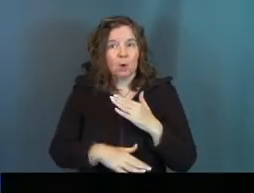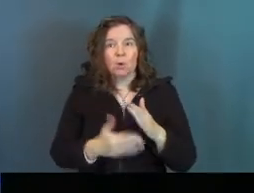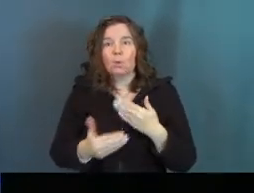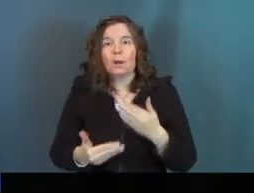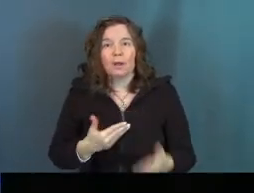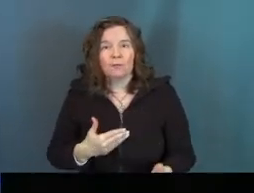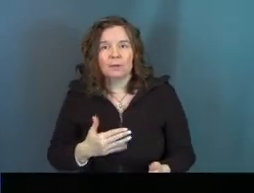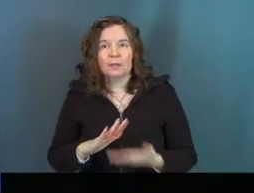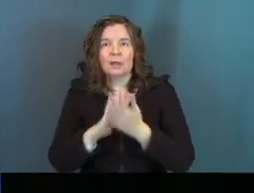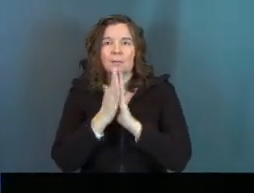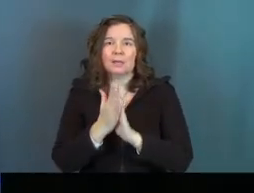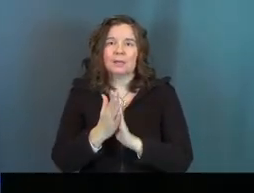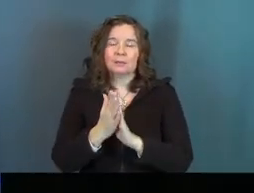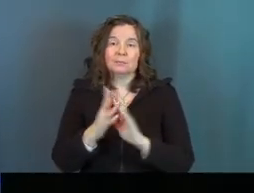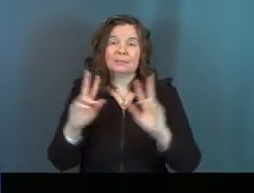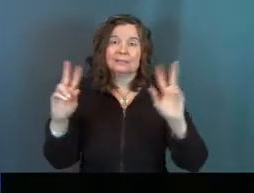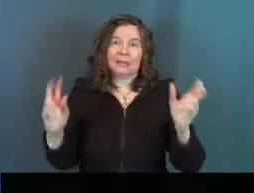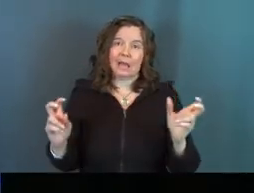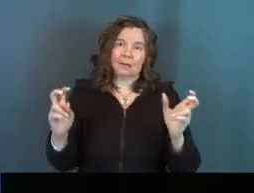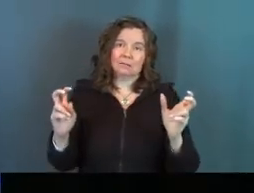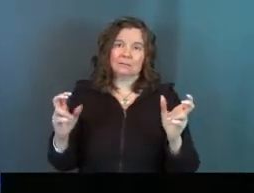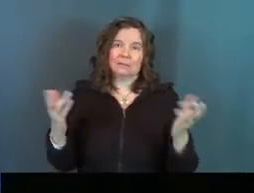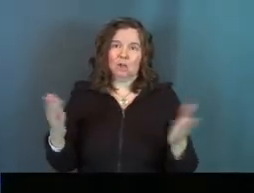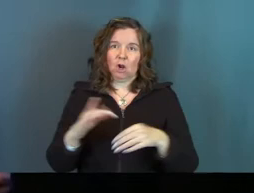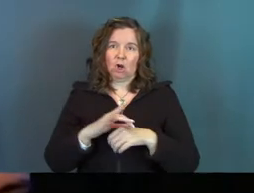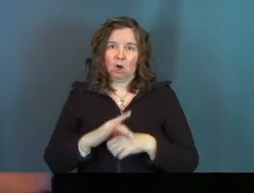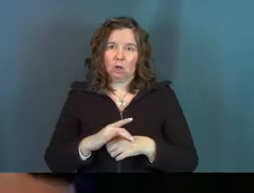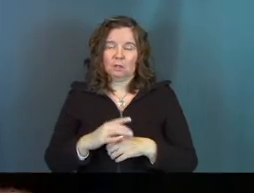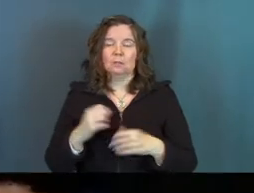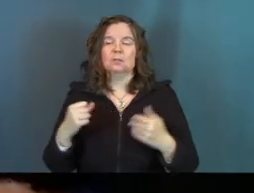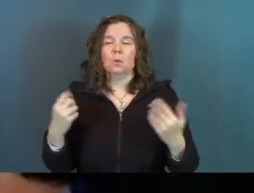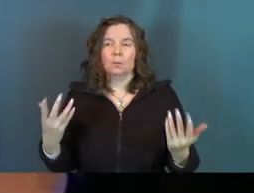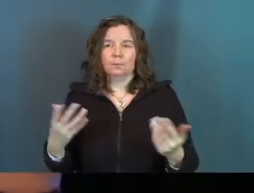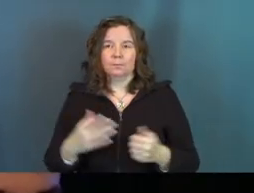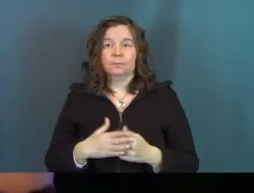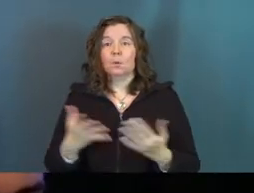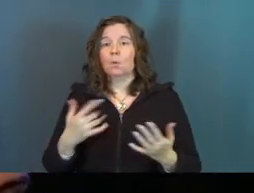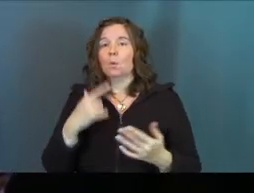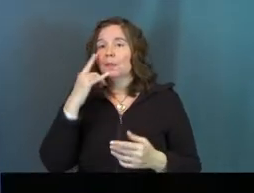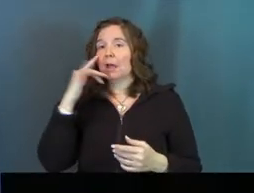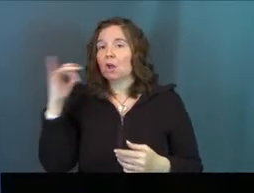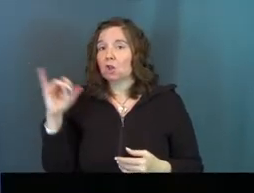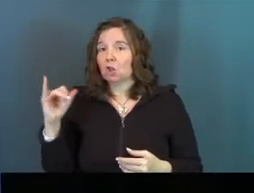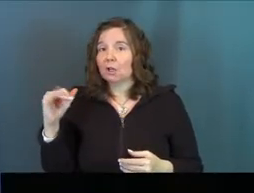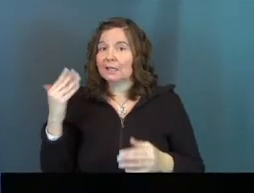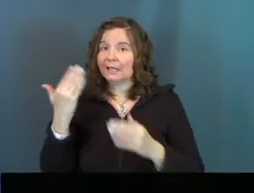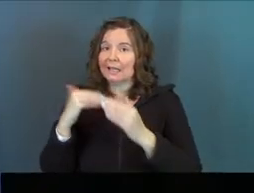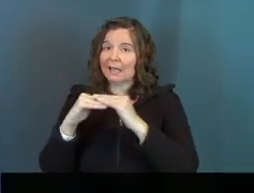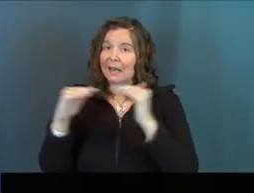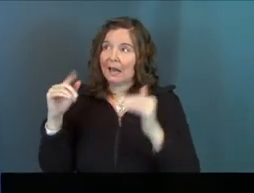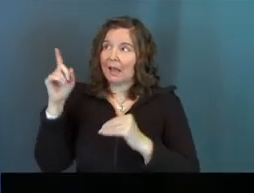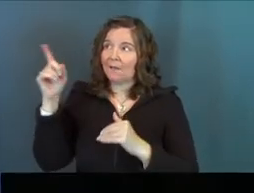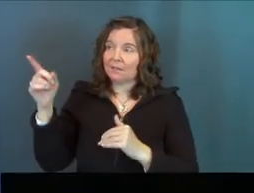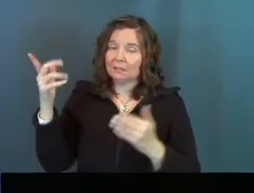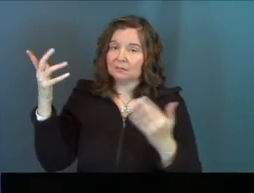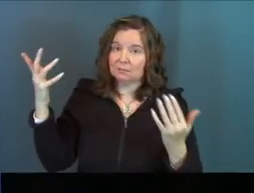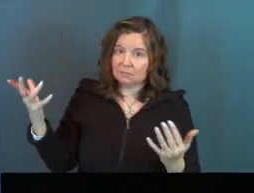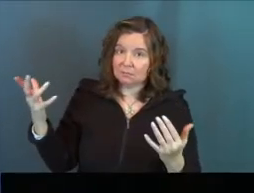whatever. There becomes these we receive these titles here on earth. And so what will that look like in